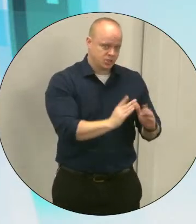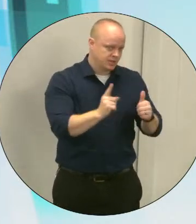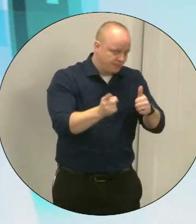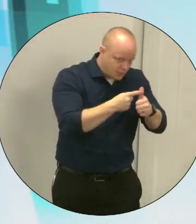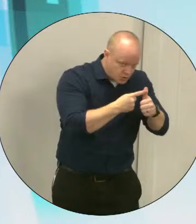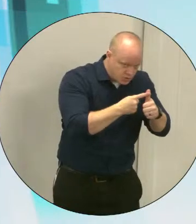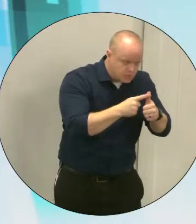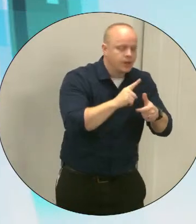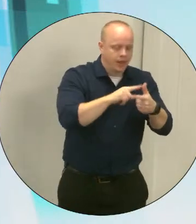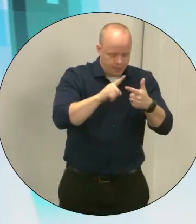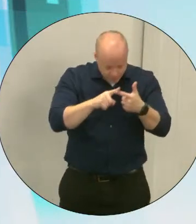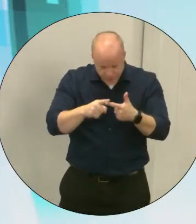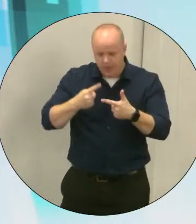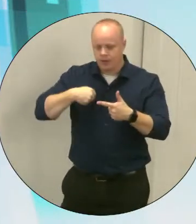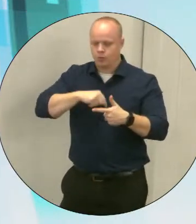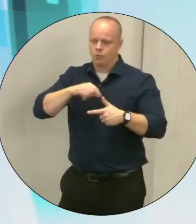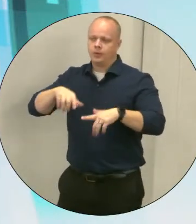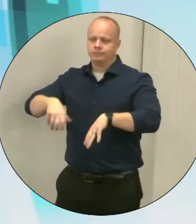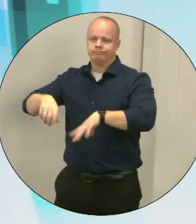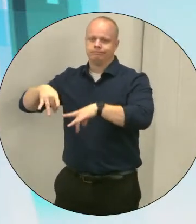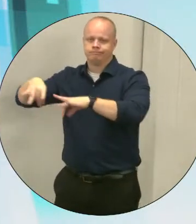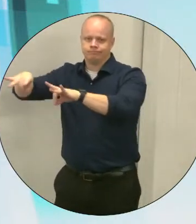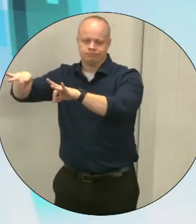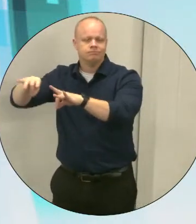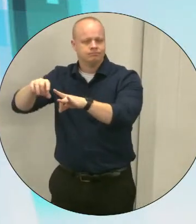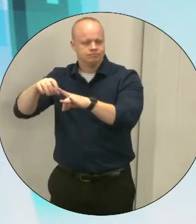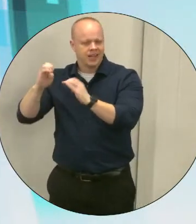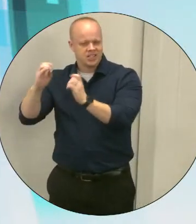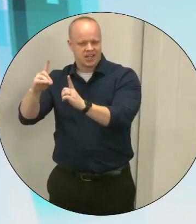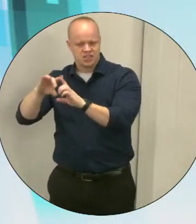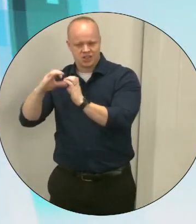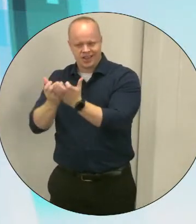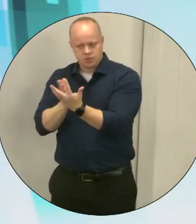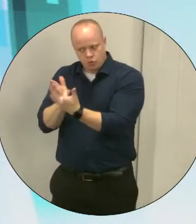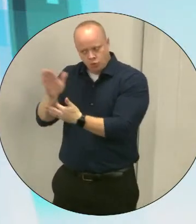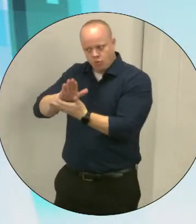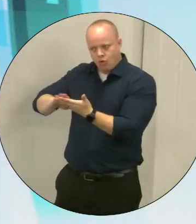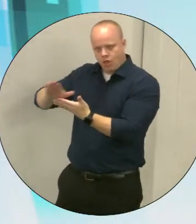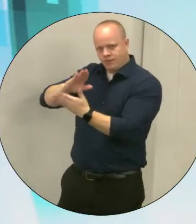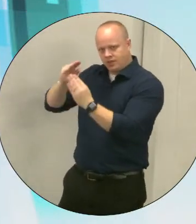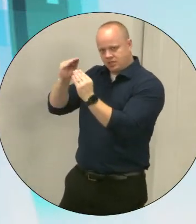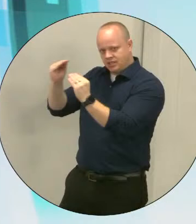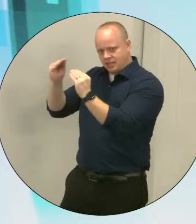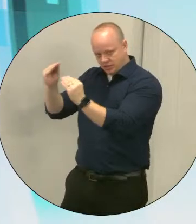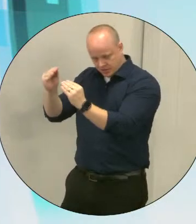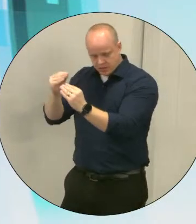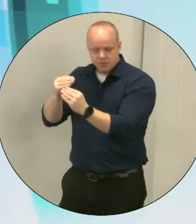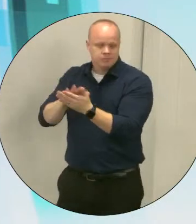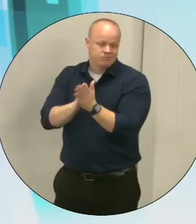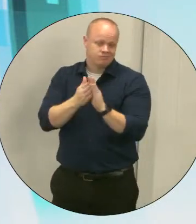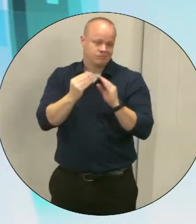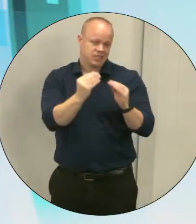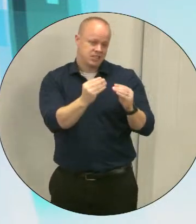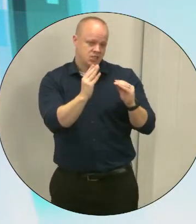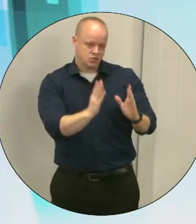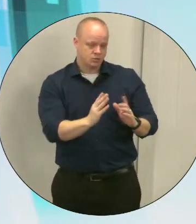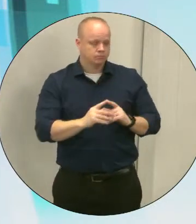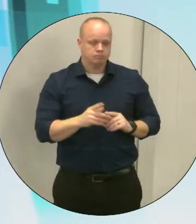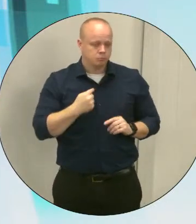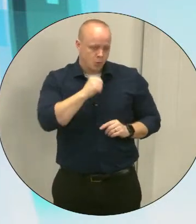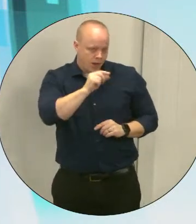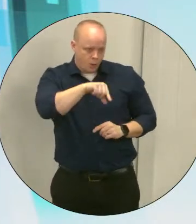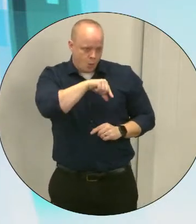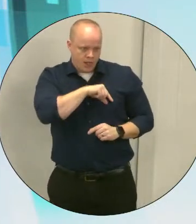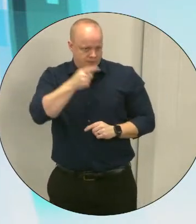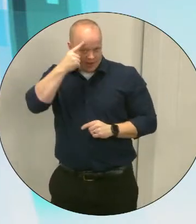pick up extra education classes through the College of Education to teach our craft effectively. We are not qualified to teach anything in